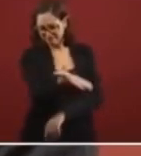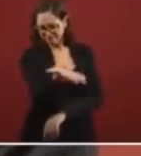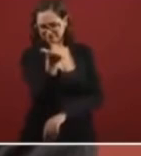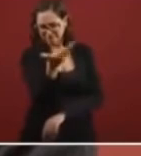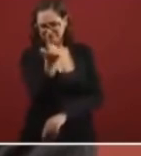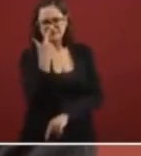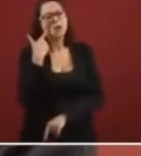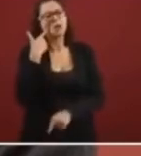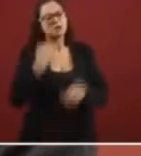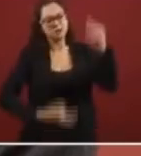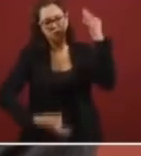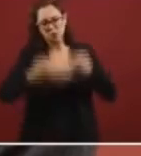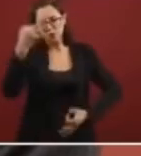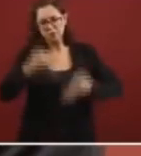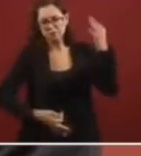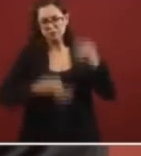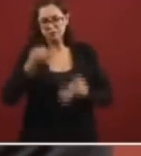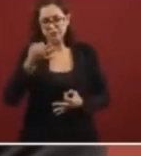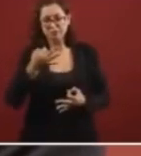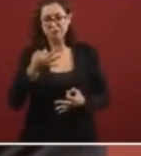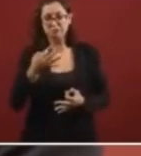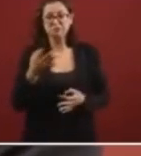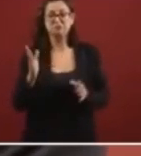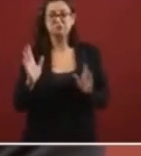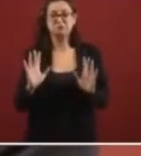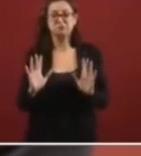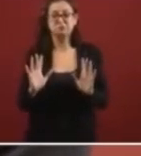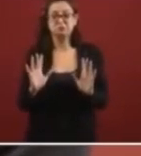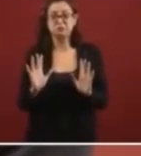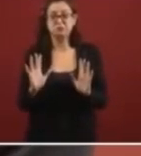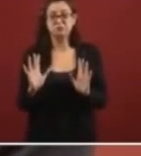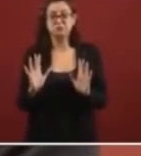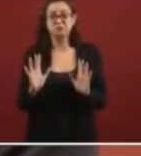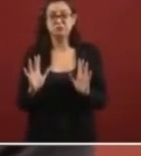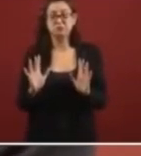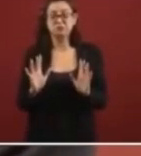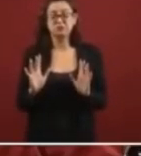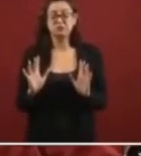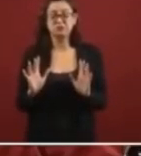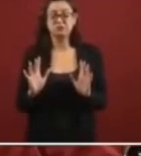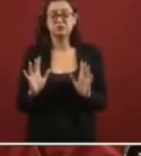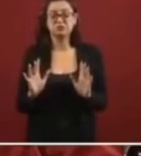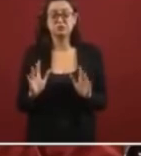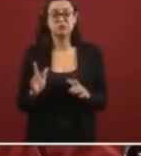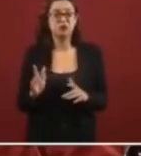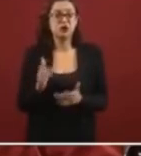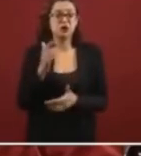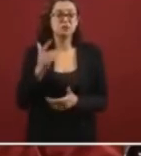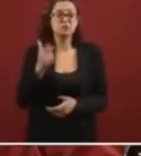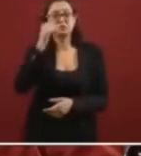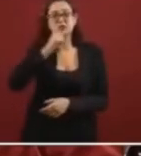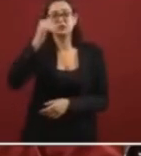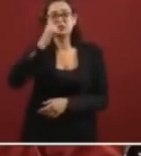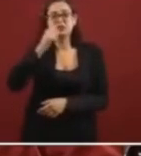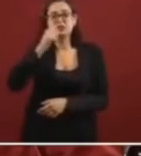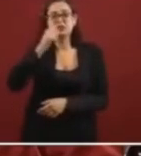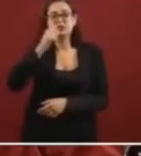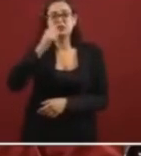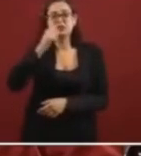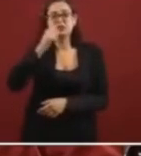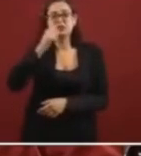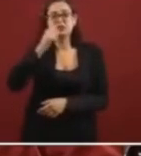to judge the ex-presidents para no ir siempre con los de abajo, so that we wouldn't go